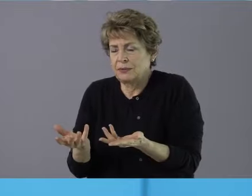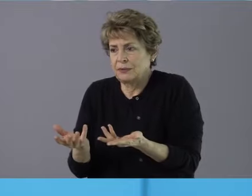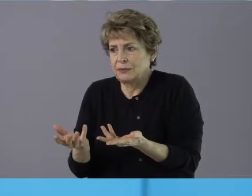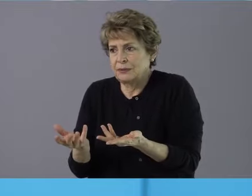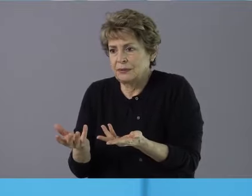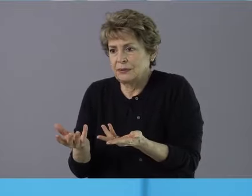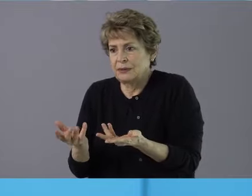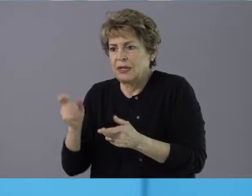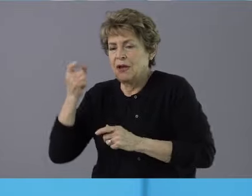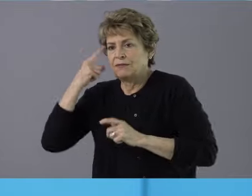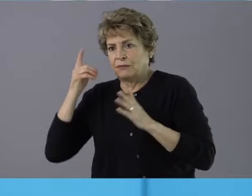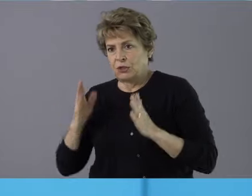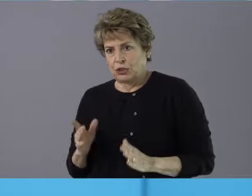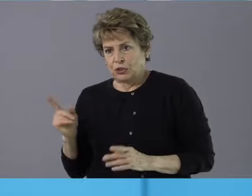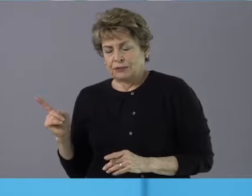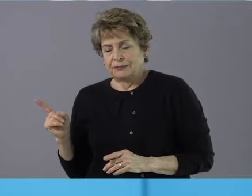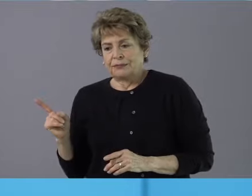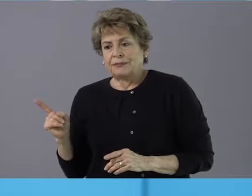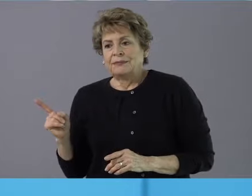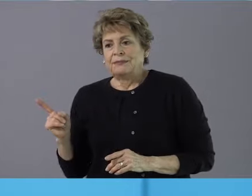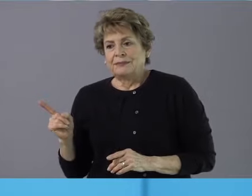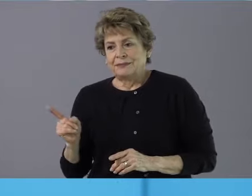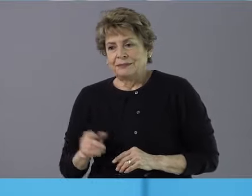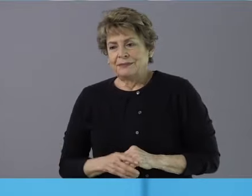to provide displaced Arizonans